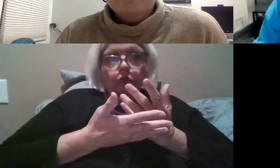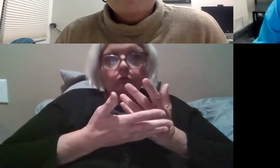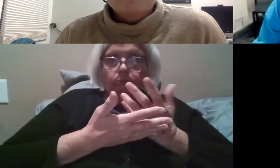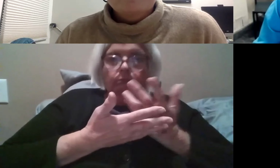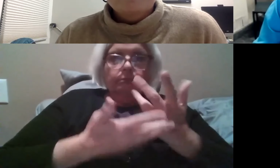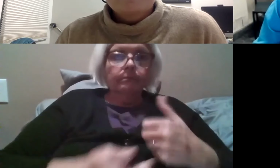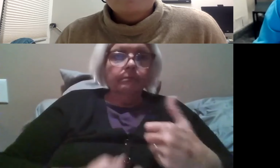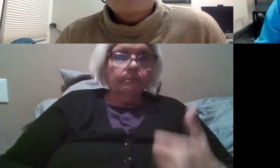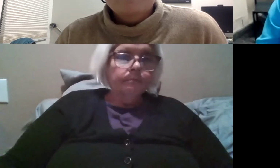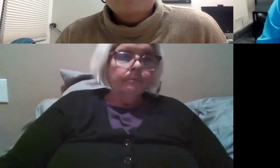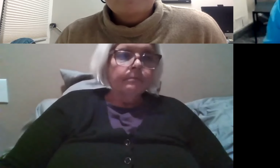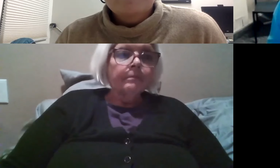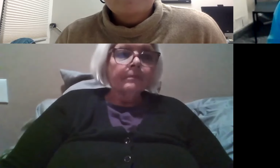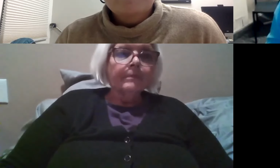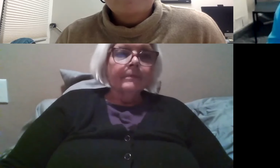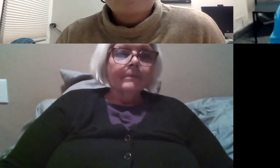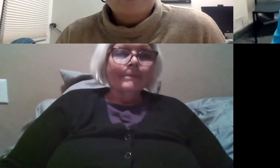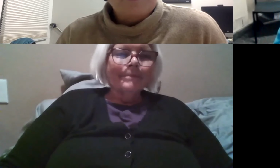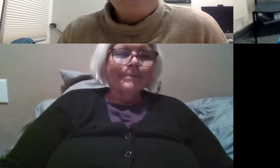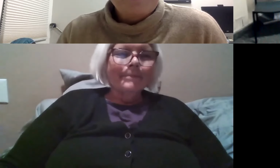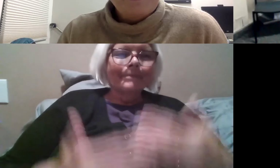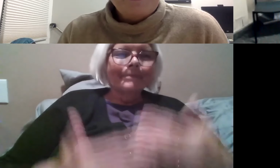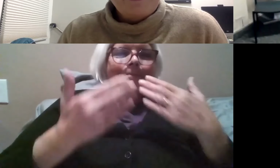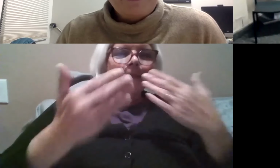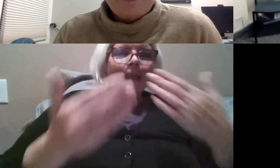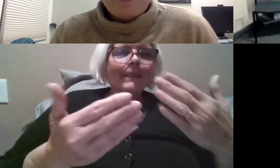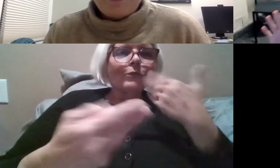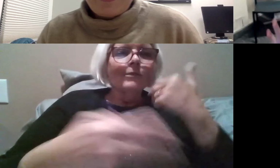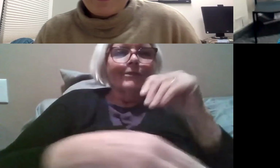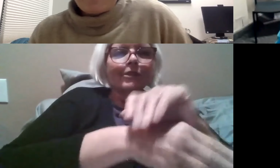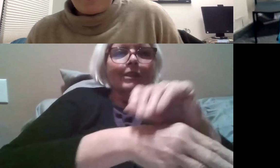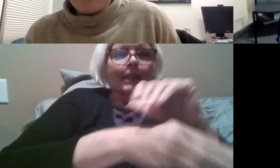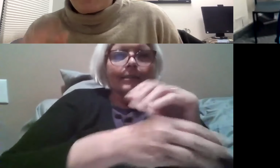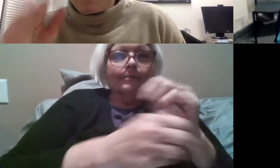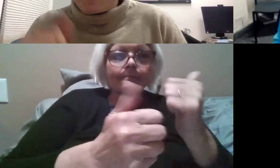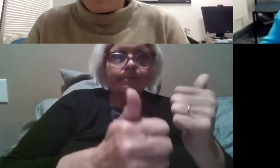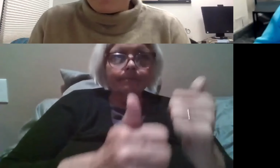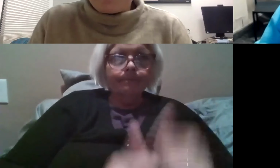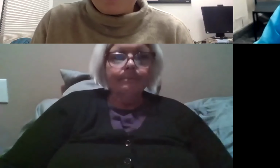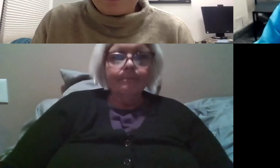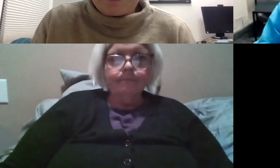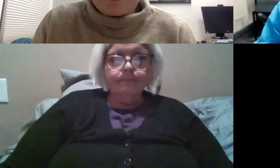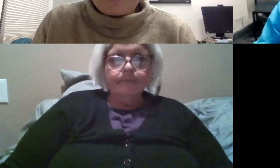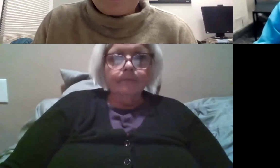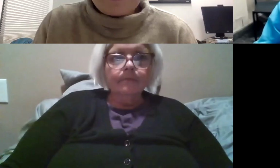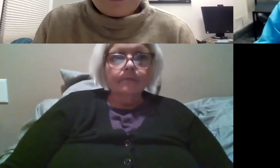Thank you all. Have a good night. Thank you.